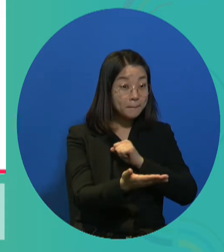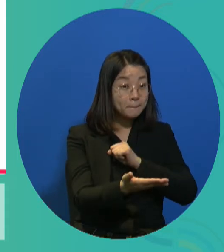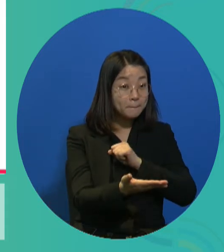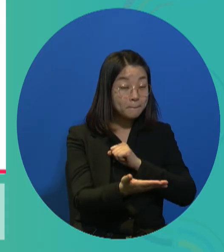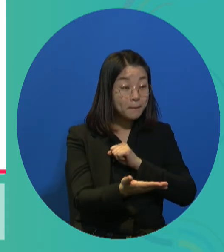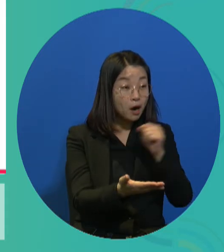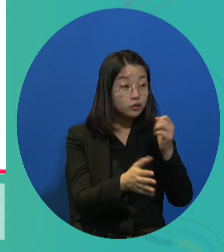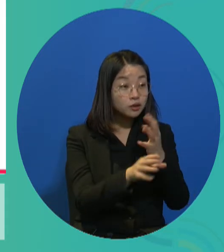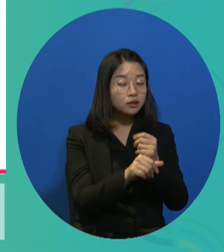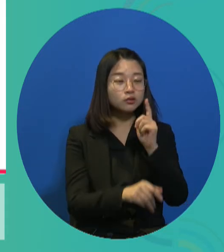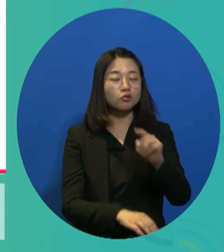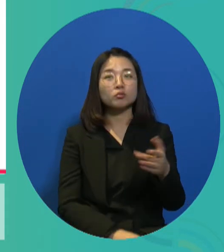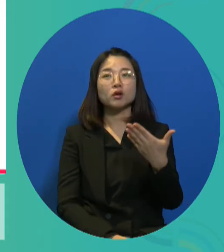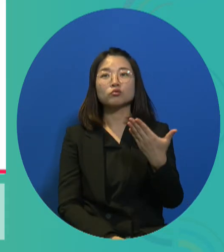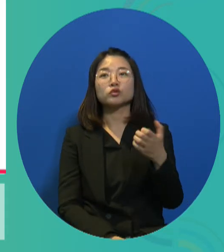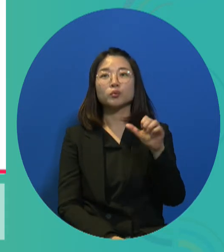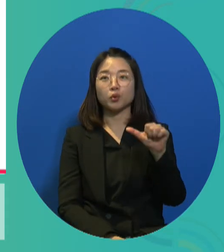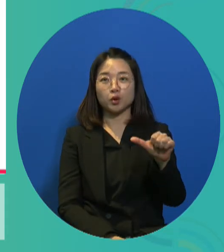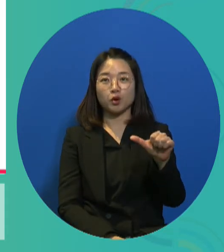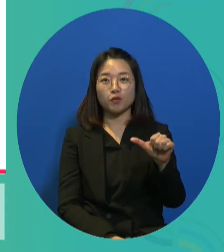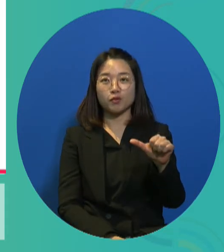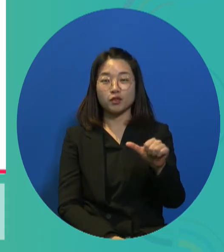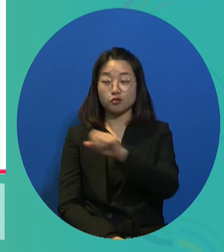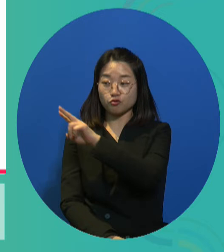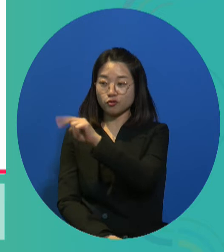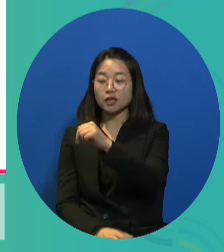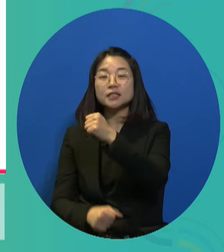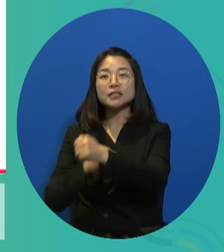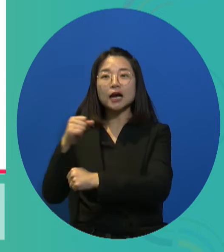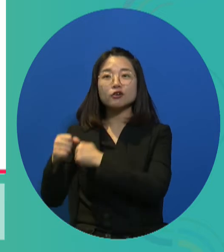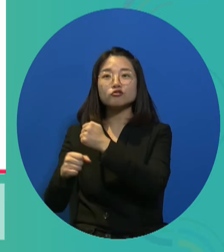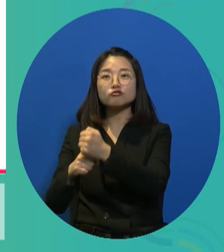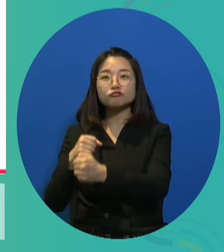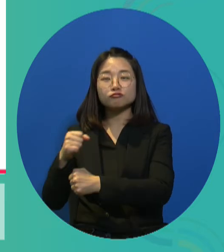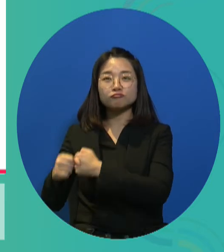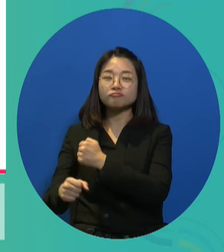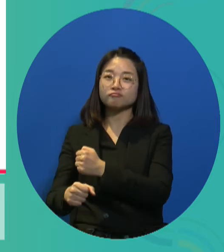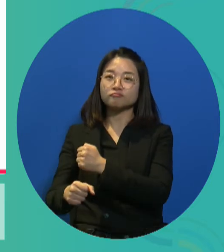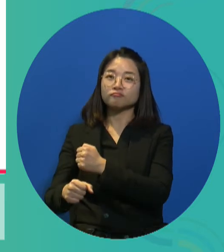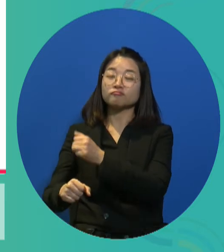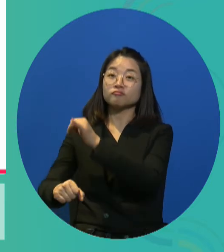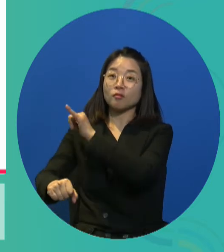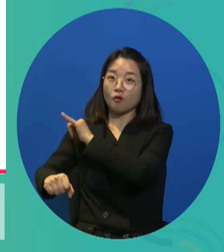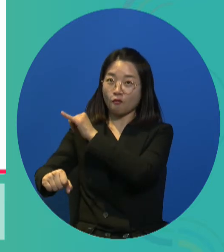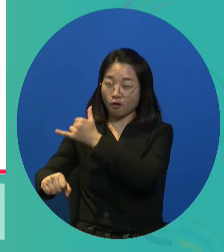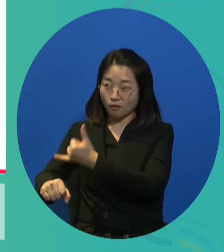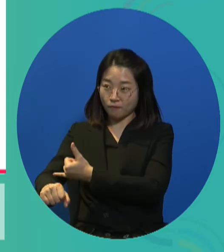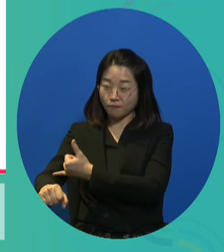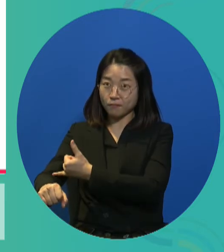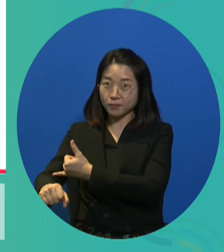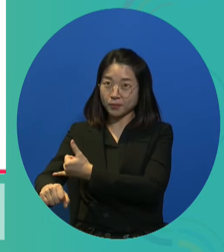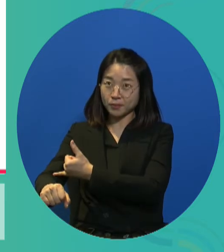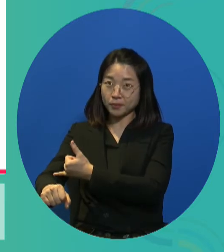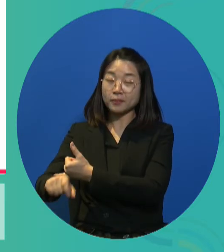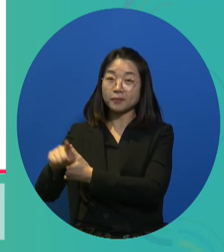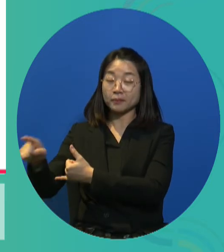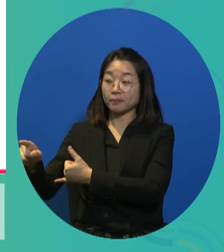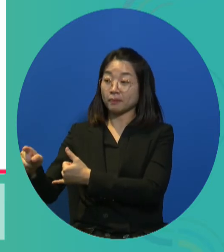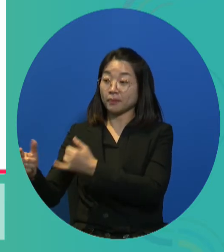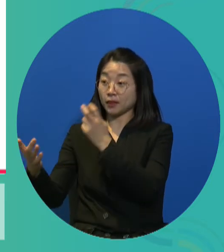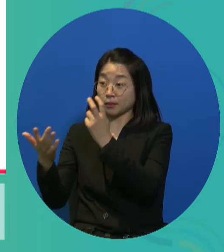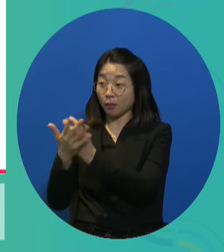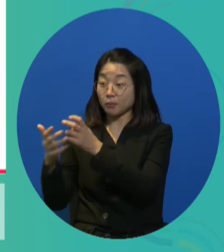we have, let's say, in 1995, there was the UN Freedom Committee,